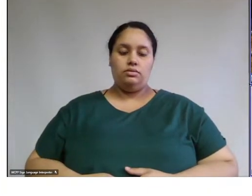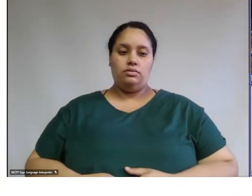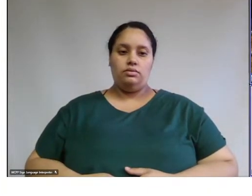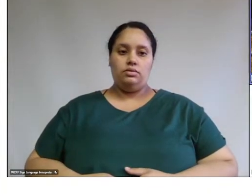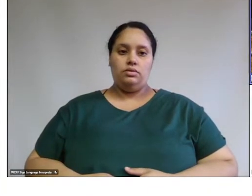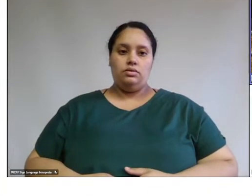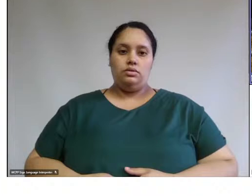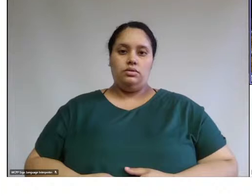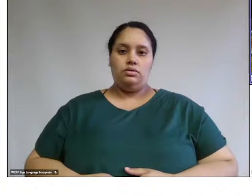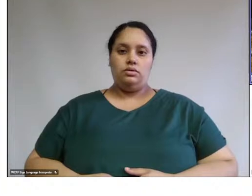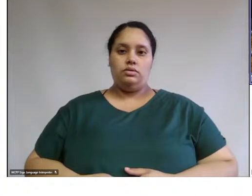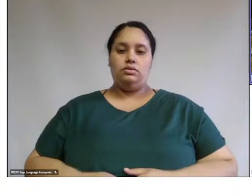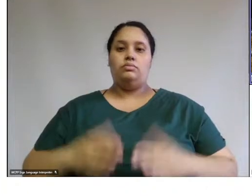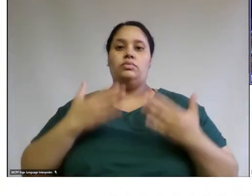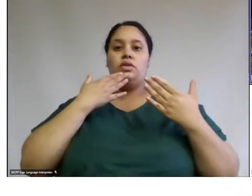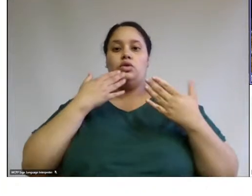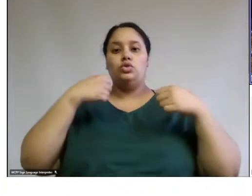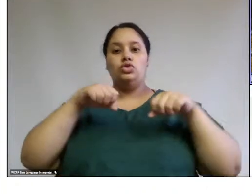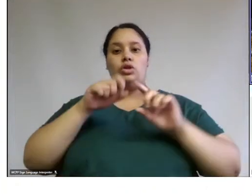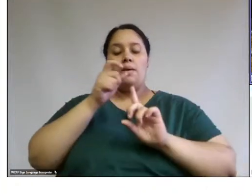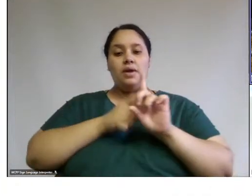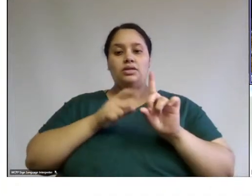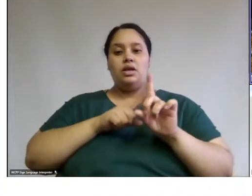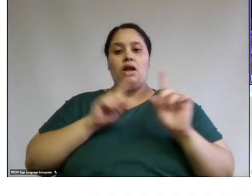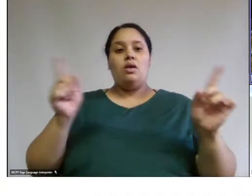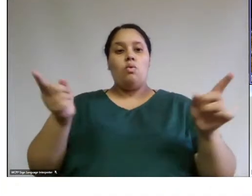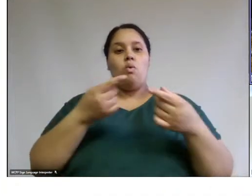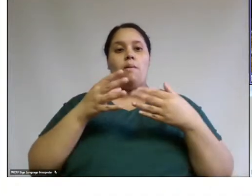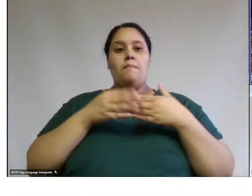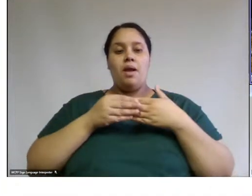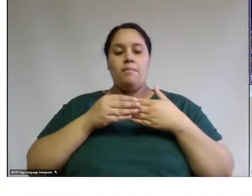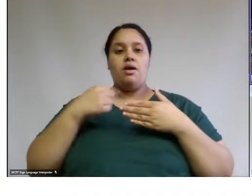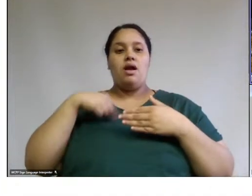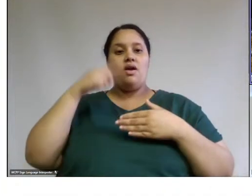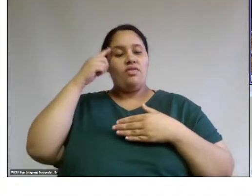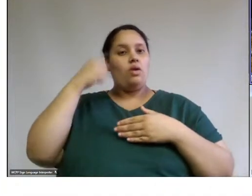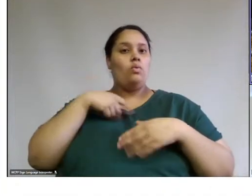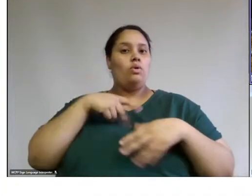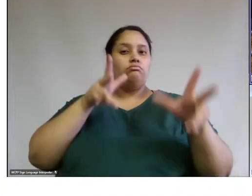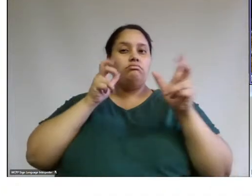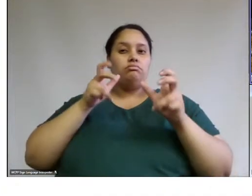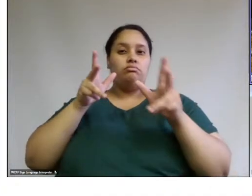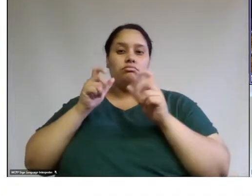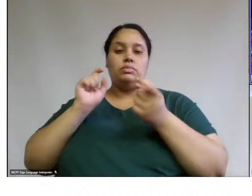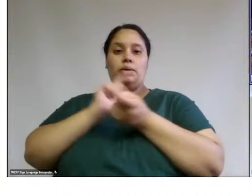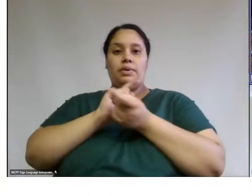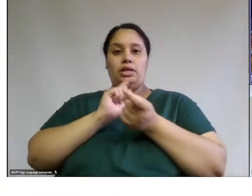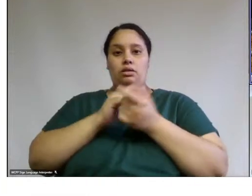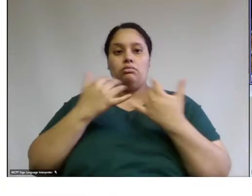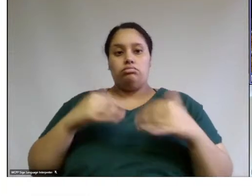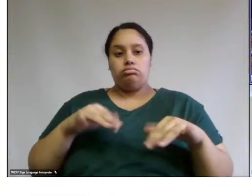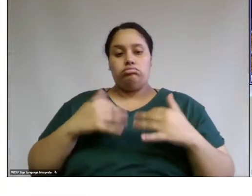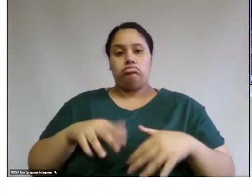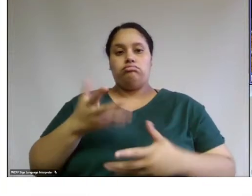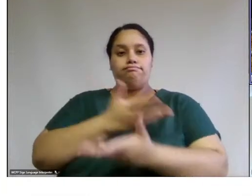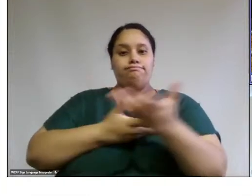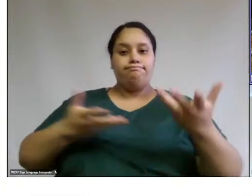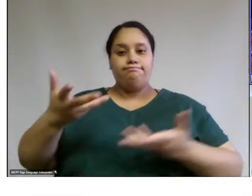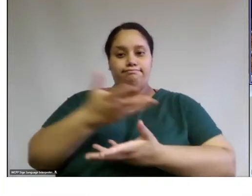Thank you very much, Chairperson and members. I think we've listened intently to the meeting, the spirit of the